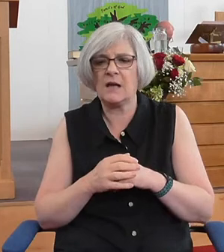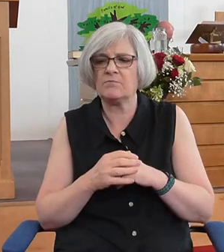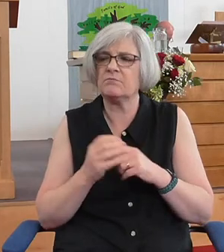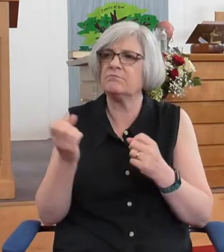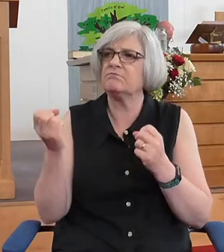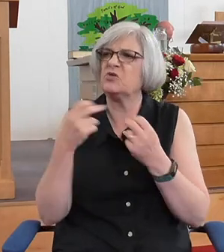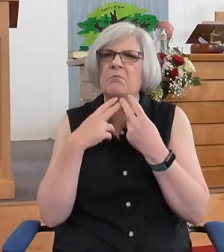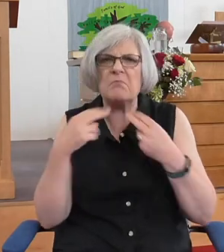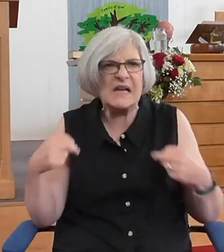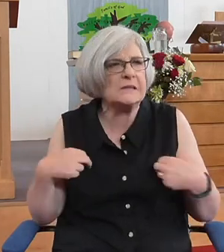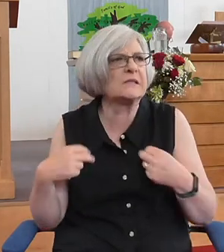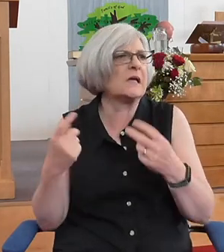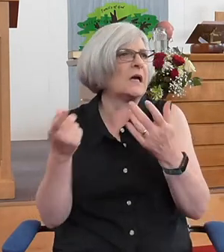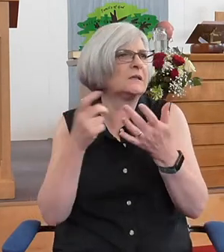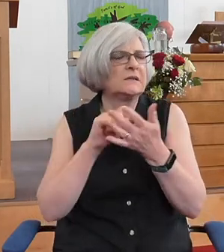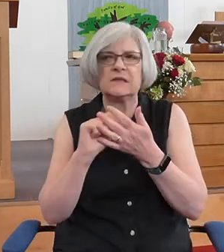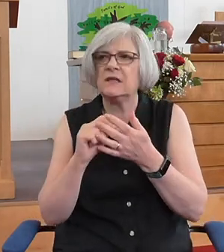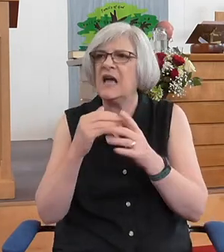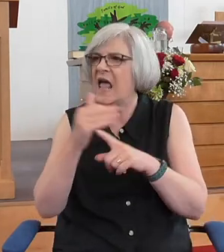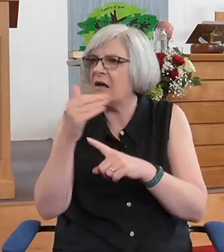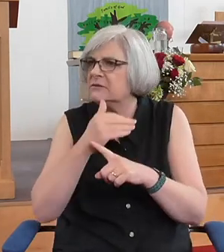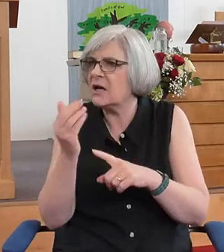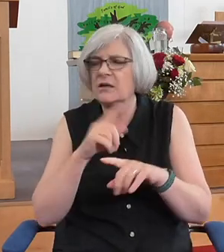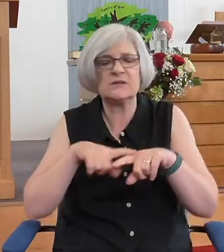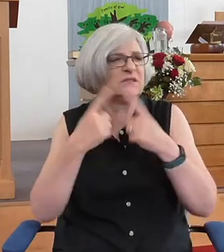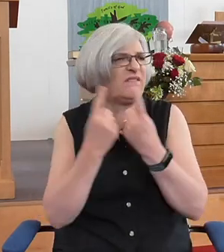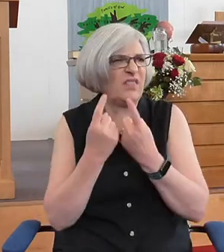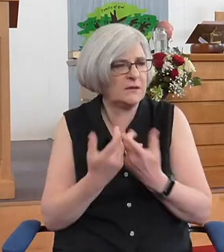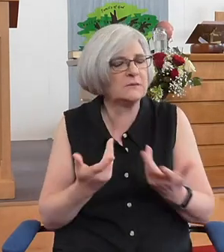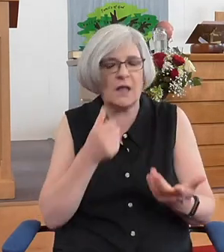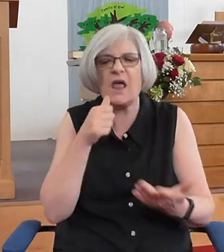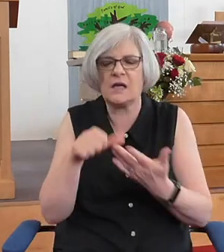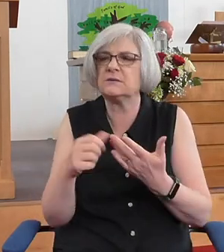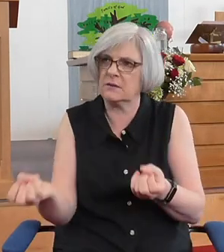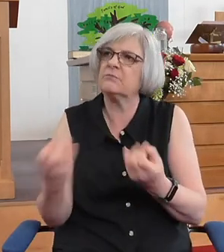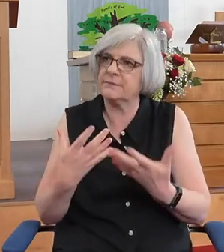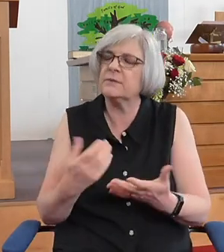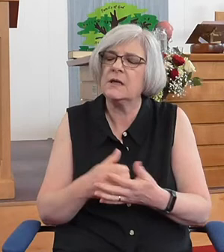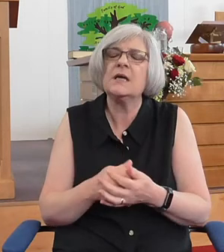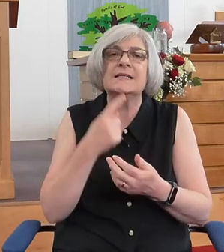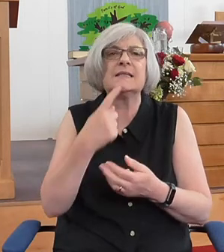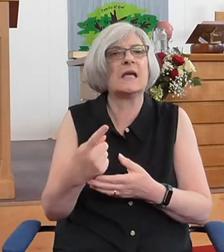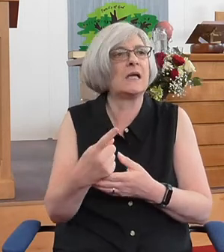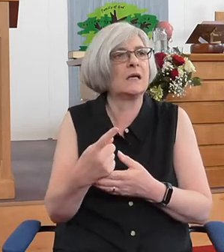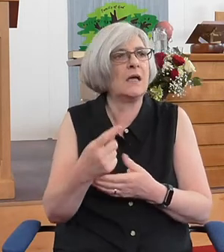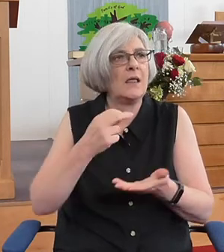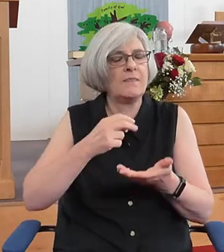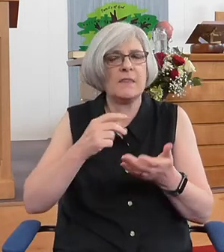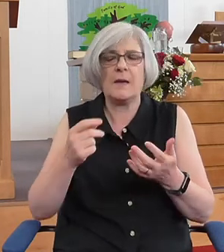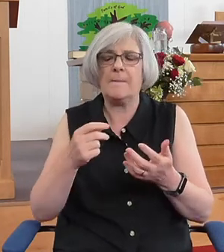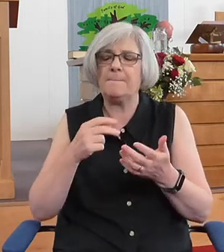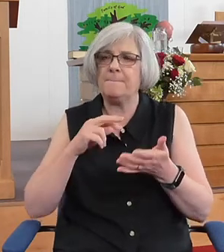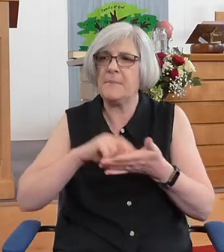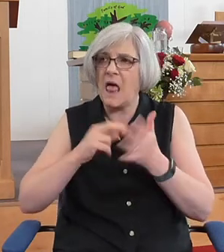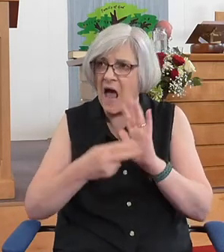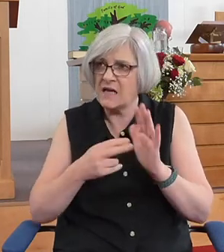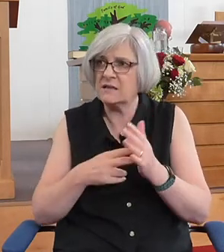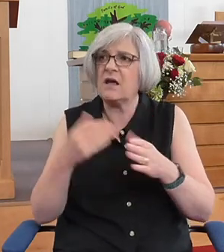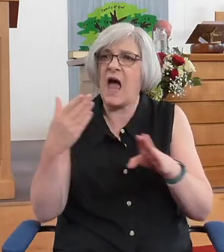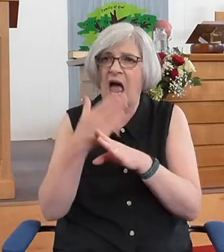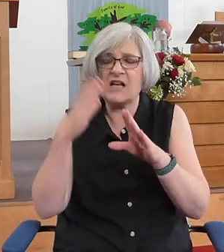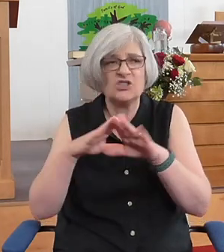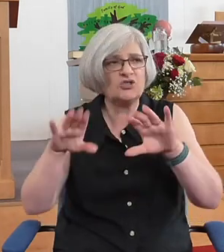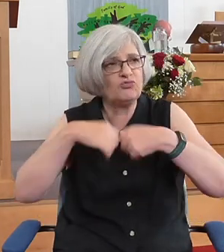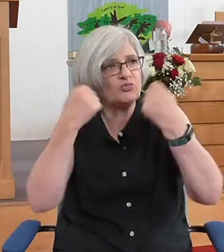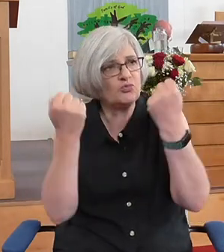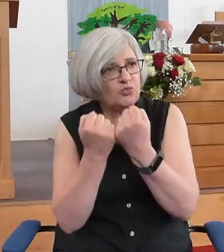and presbytery elders, people like that, a letter saying that the mission planning action group is